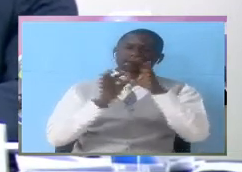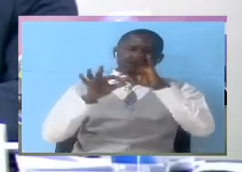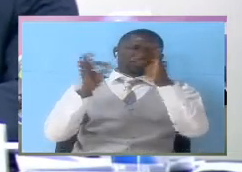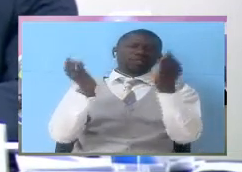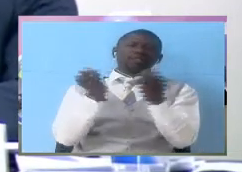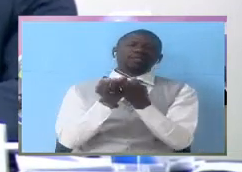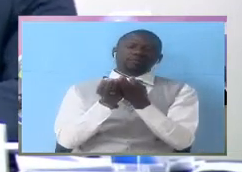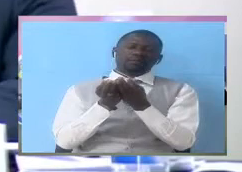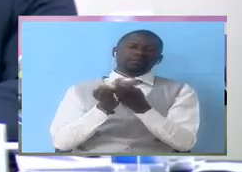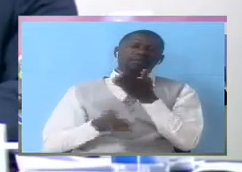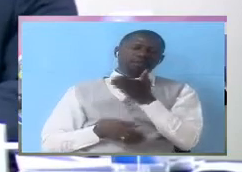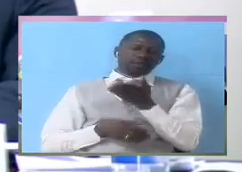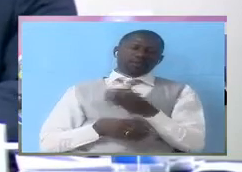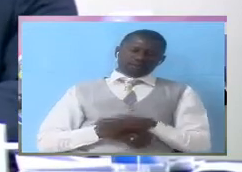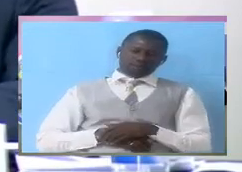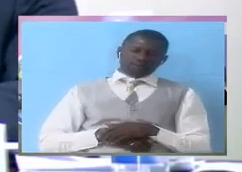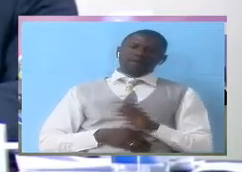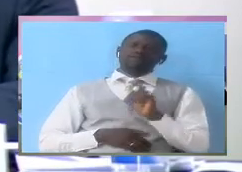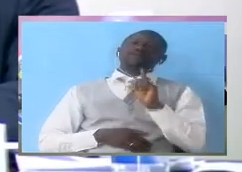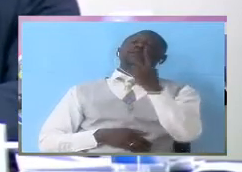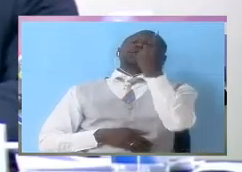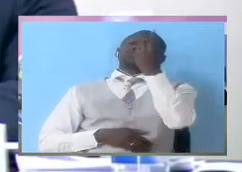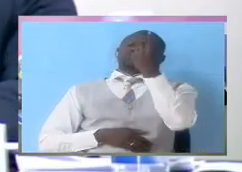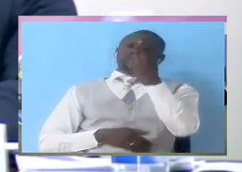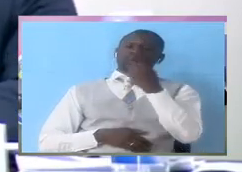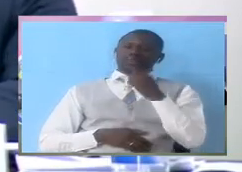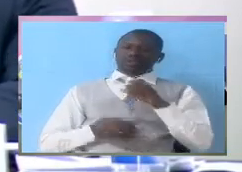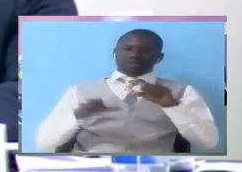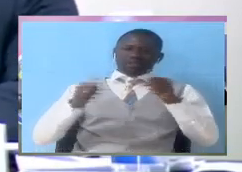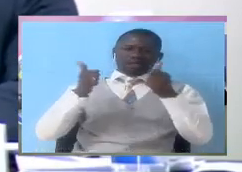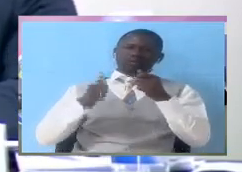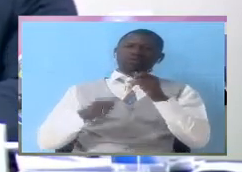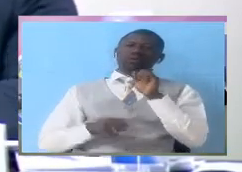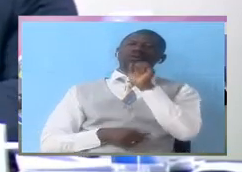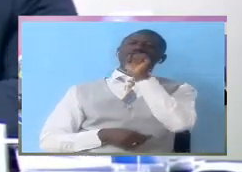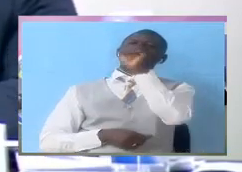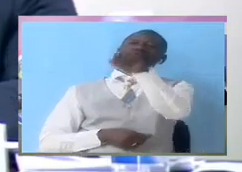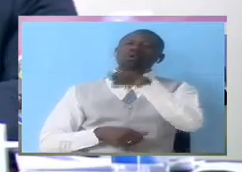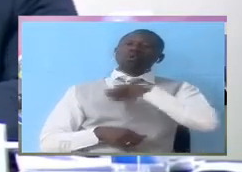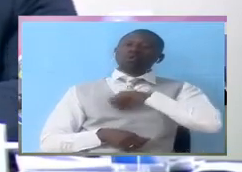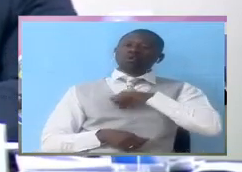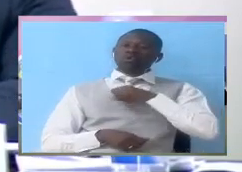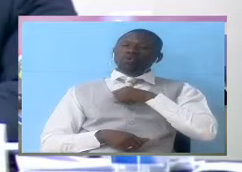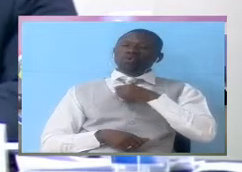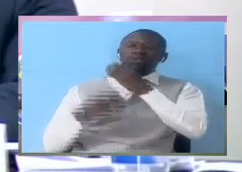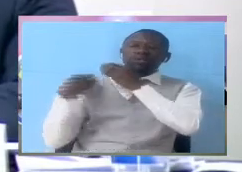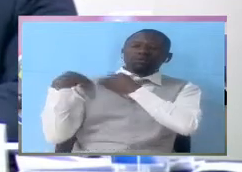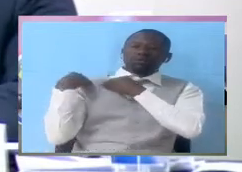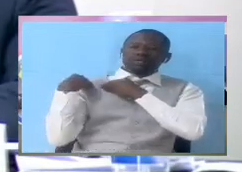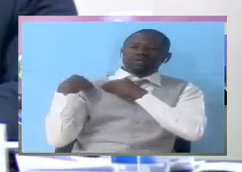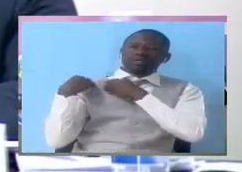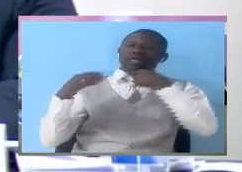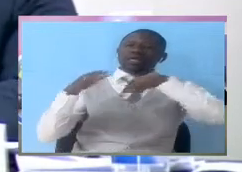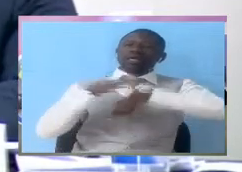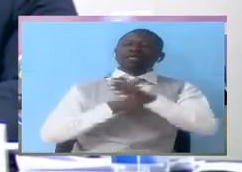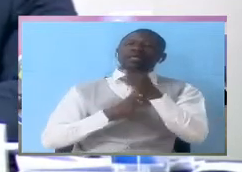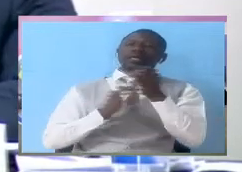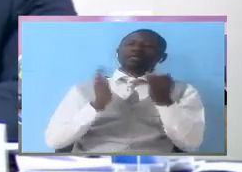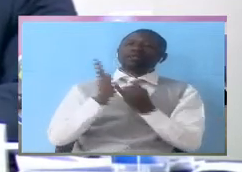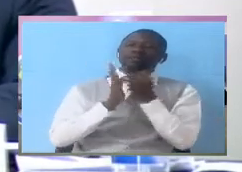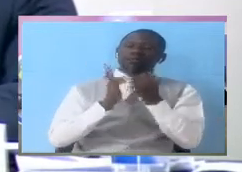role as the host of this panel. What was to be your role in